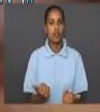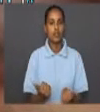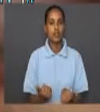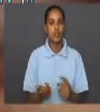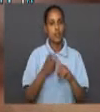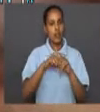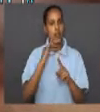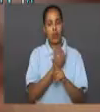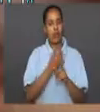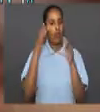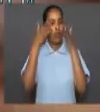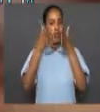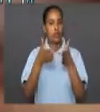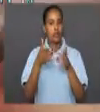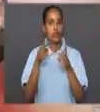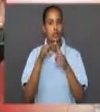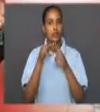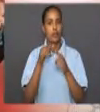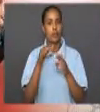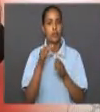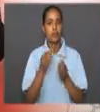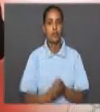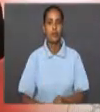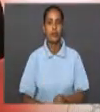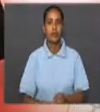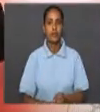us turn our attention to Perspex.